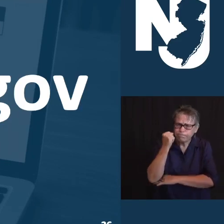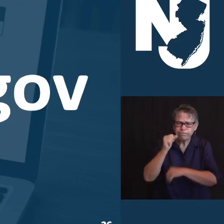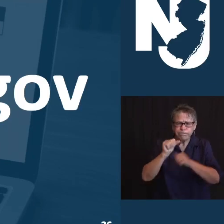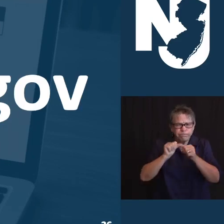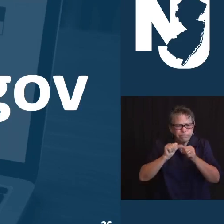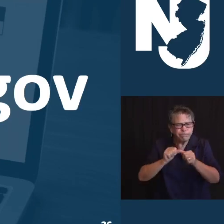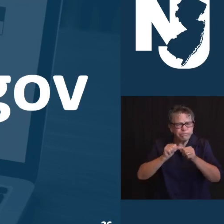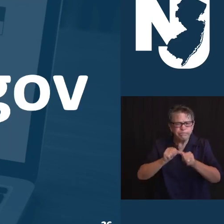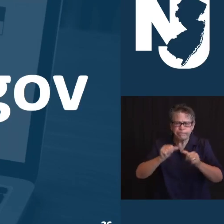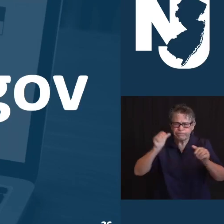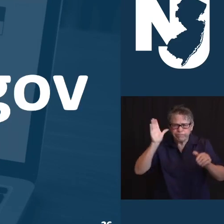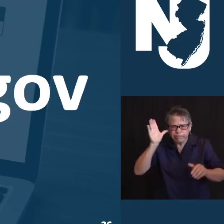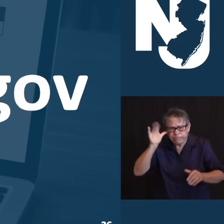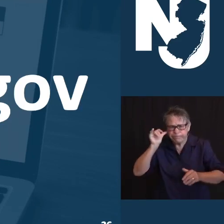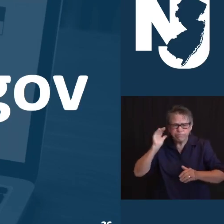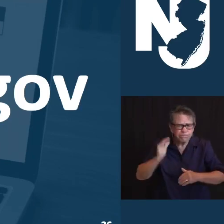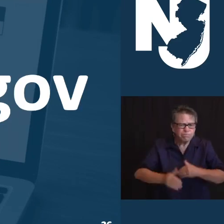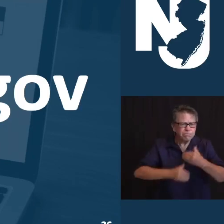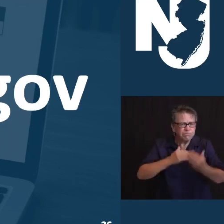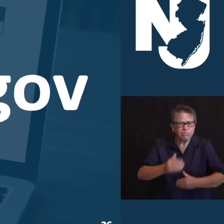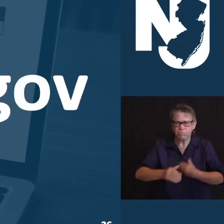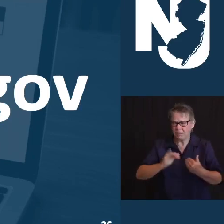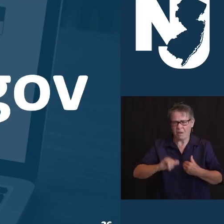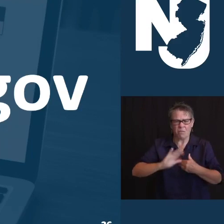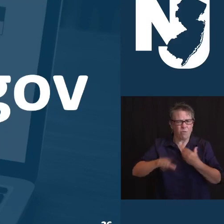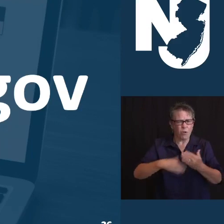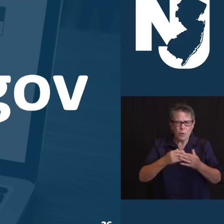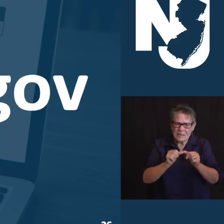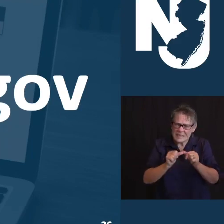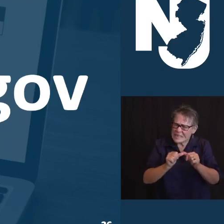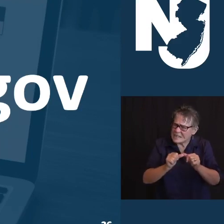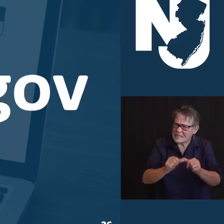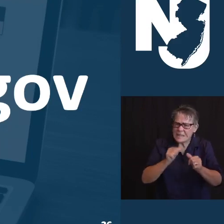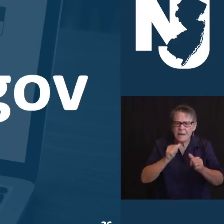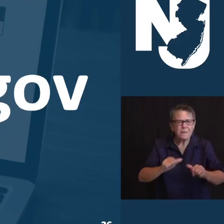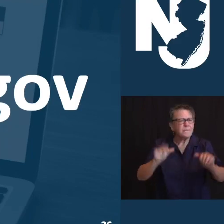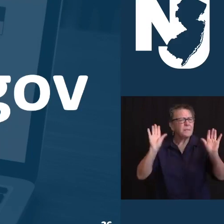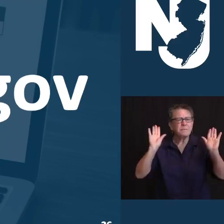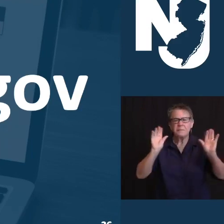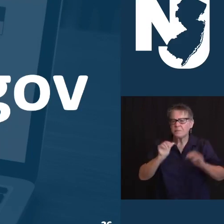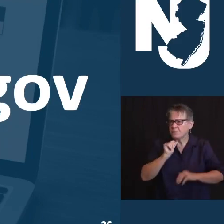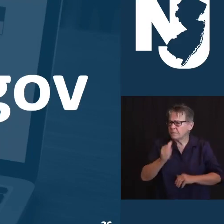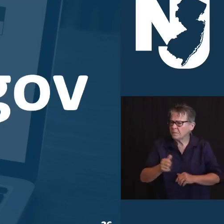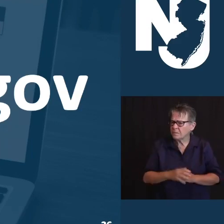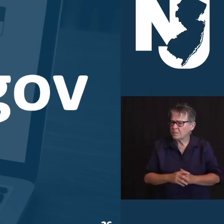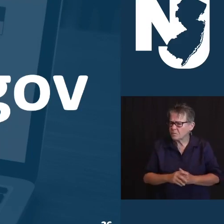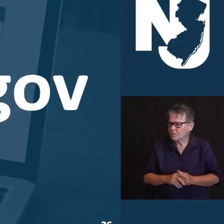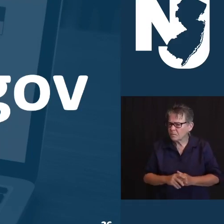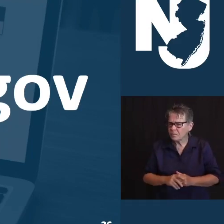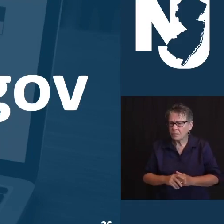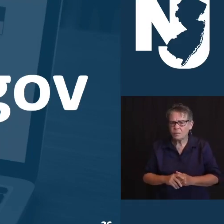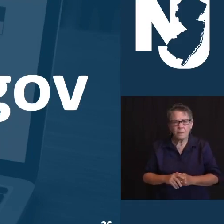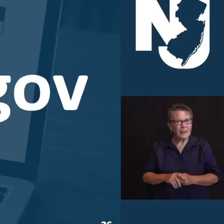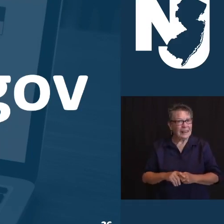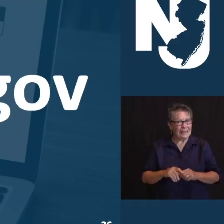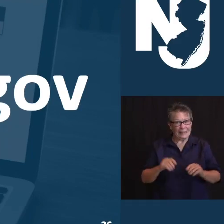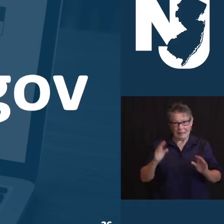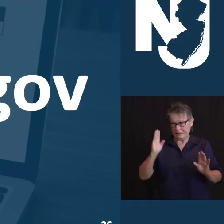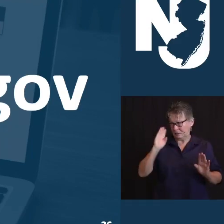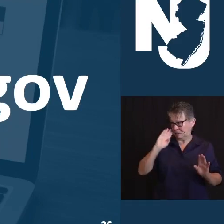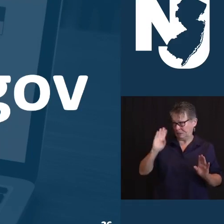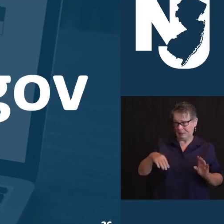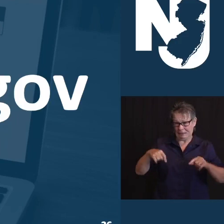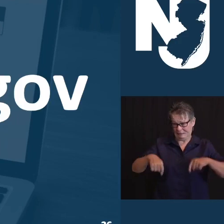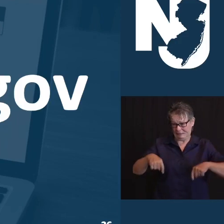fact, we will. We have another weekend upon us. It will be hot. It will be beautiful, whether you're at the shore or at one of our